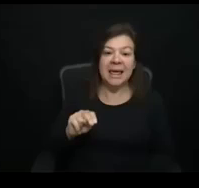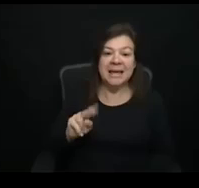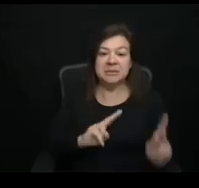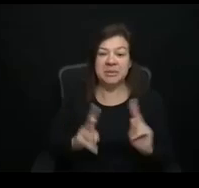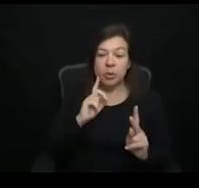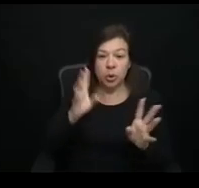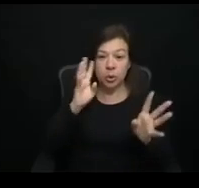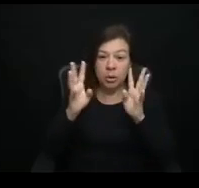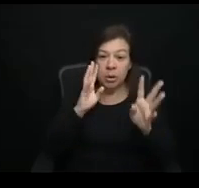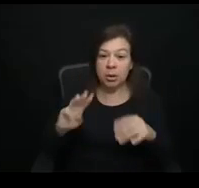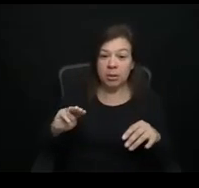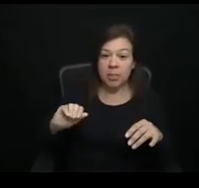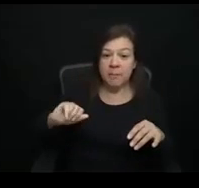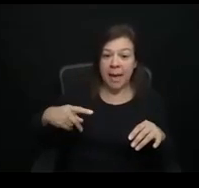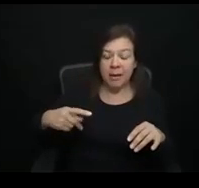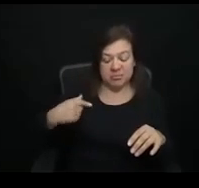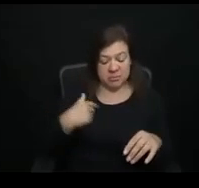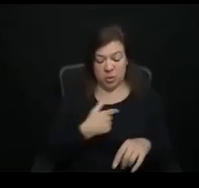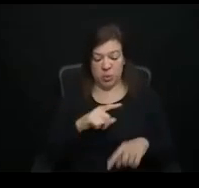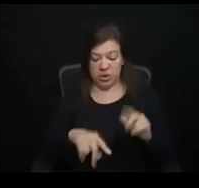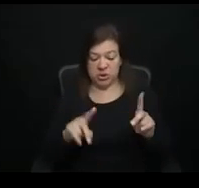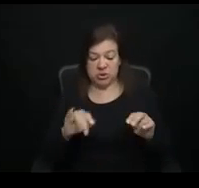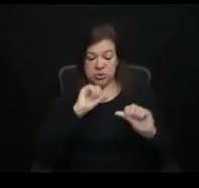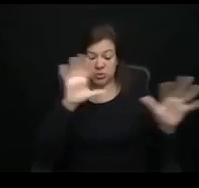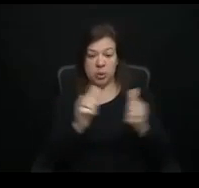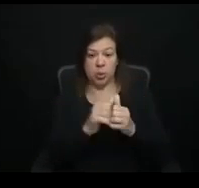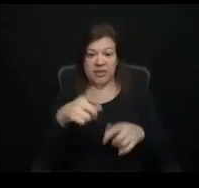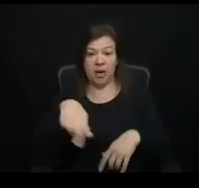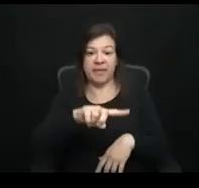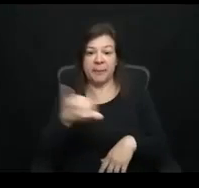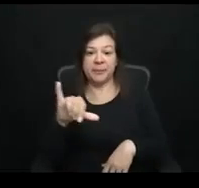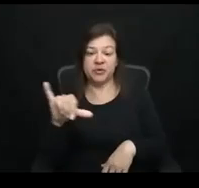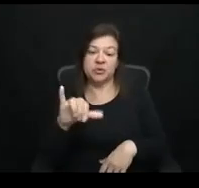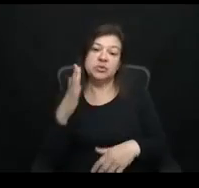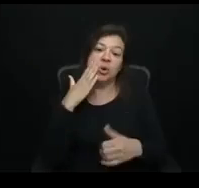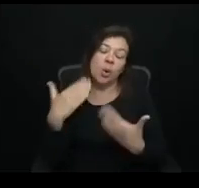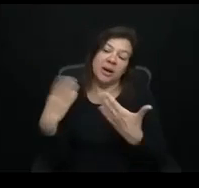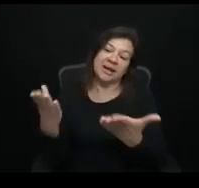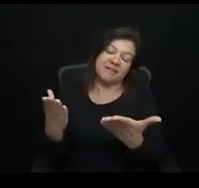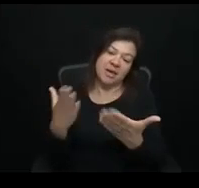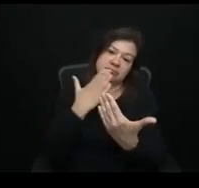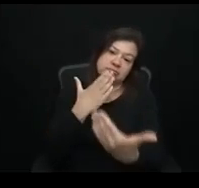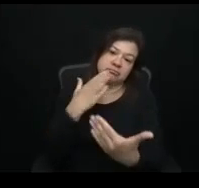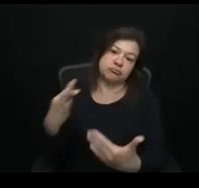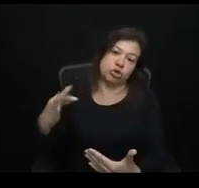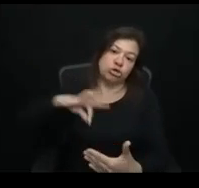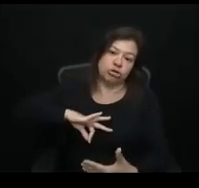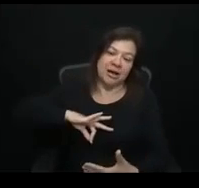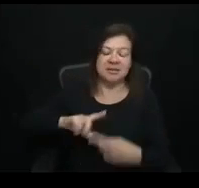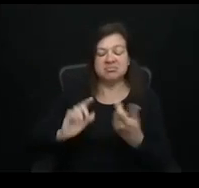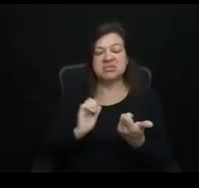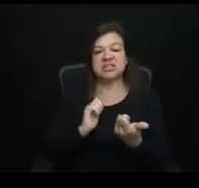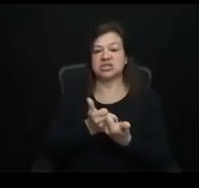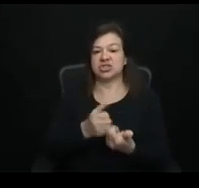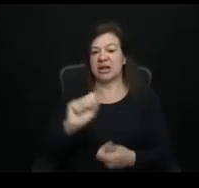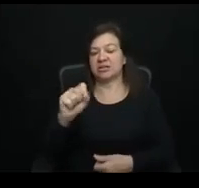mean, we couldn't do any of it without everyone else, and I'd like to give them credit too. But it's been a challenge